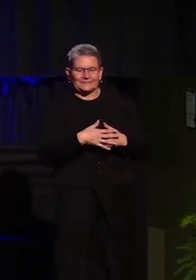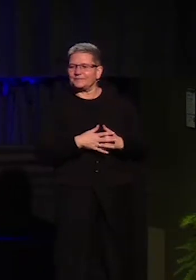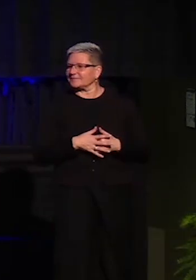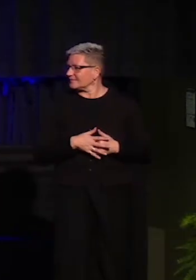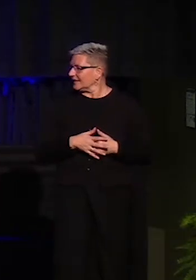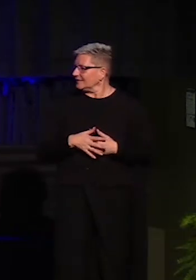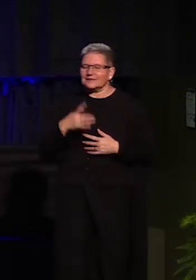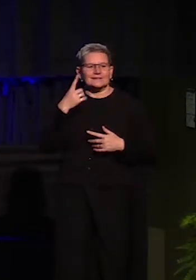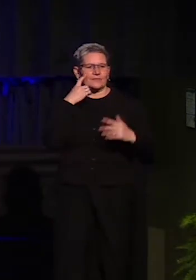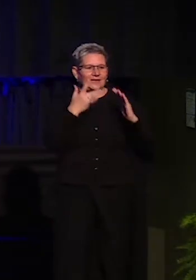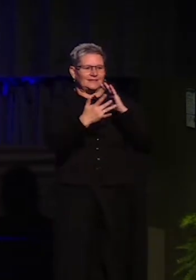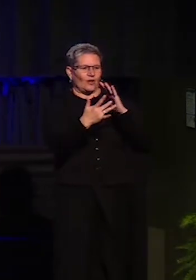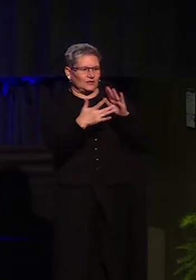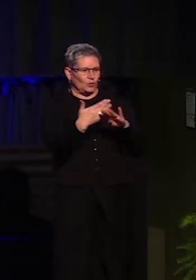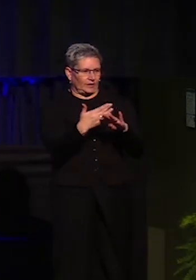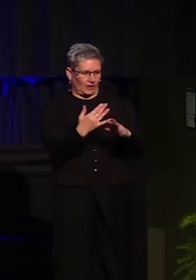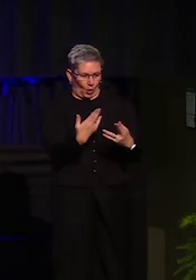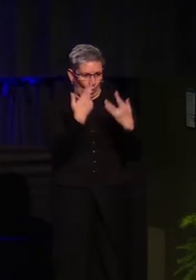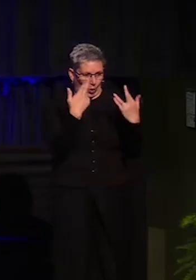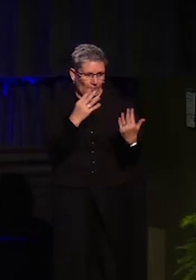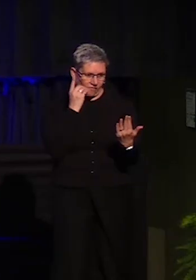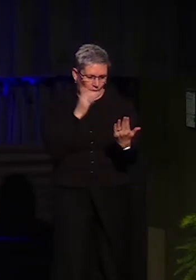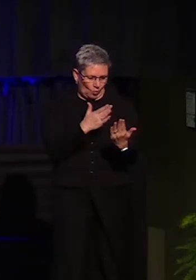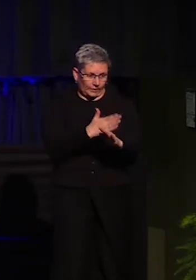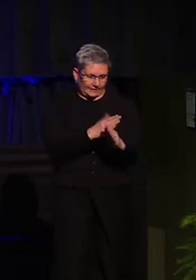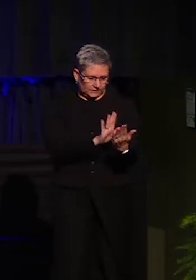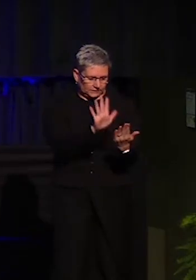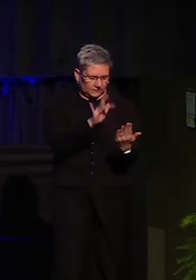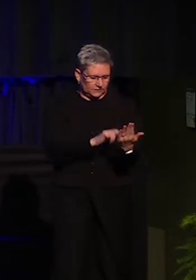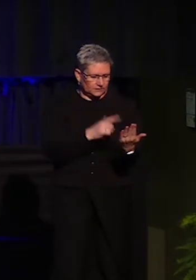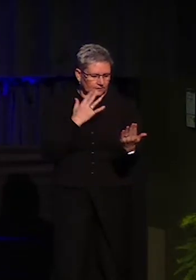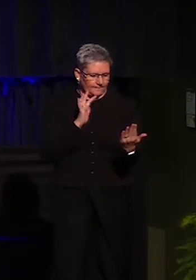Let's see if we can get some technology working here for a second. Don't mind me.